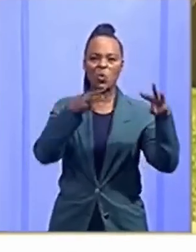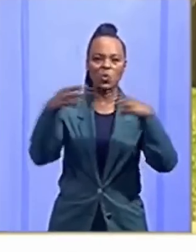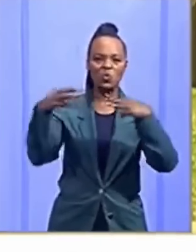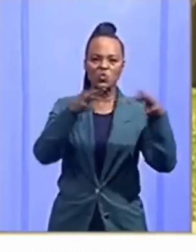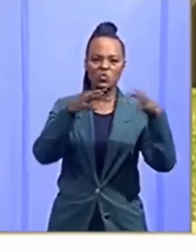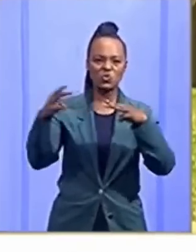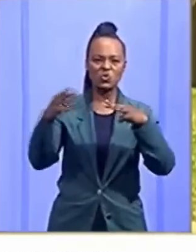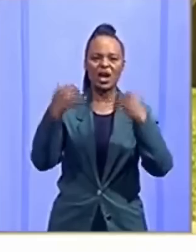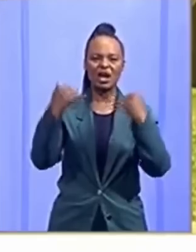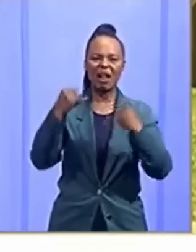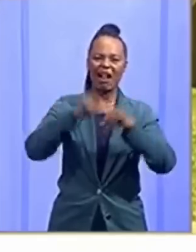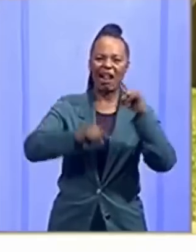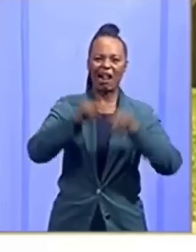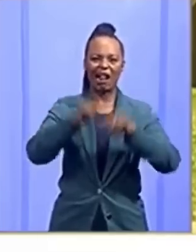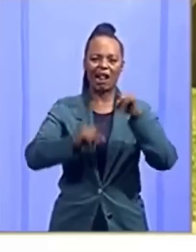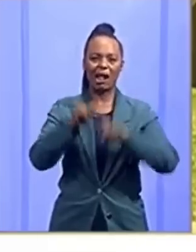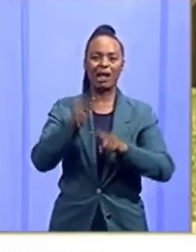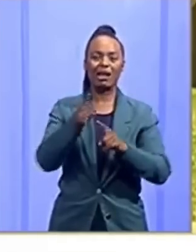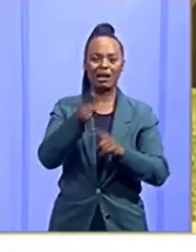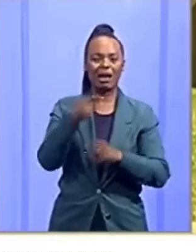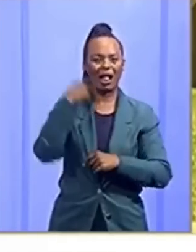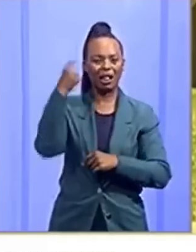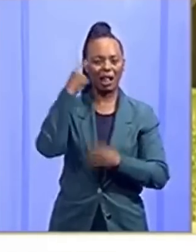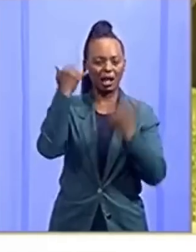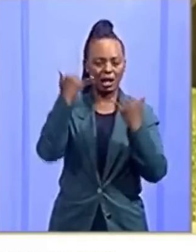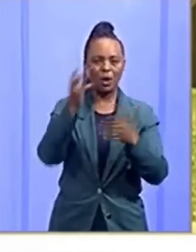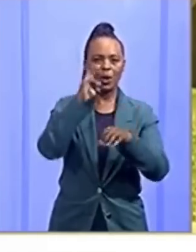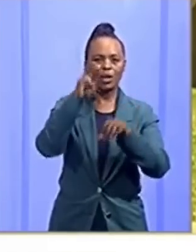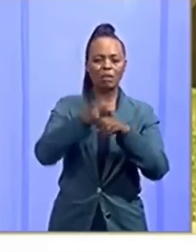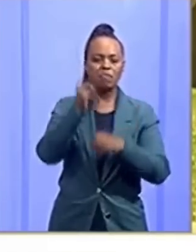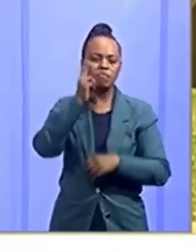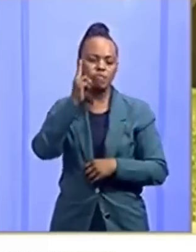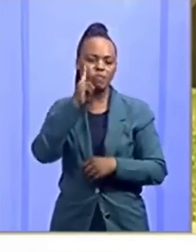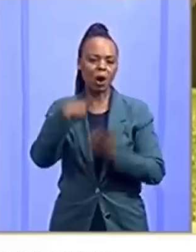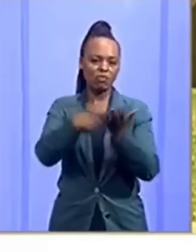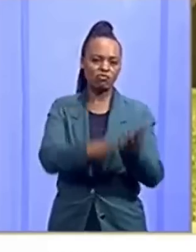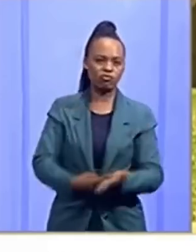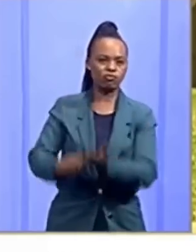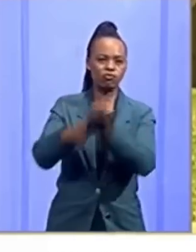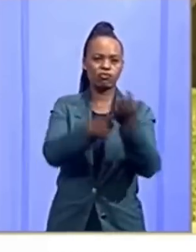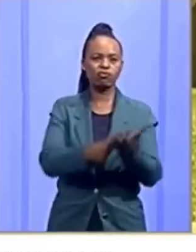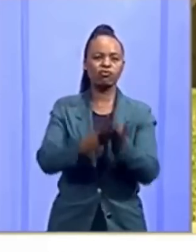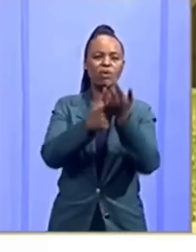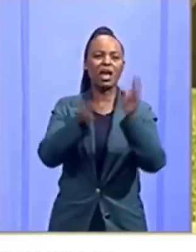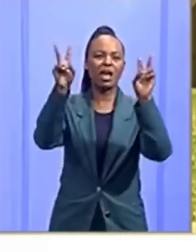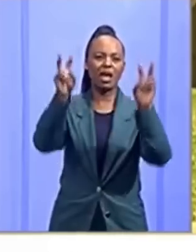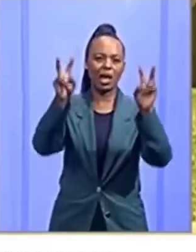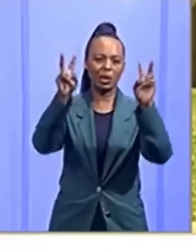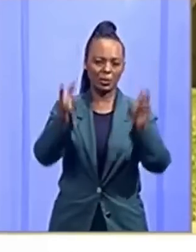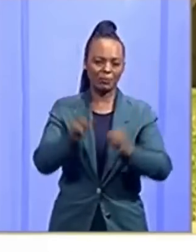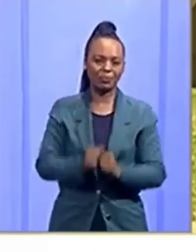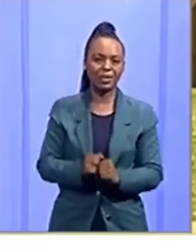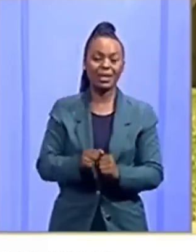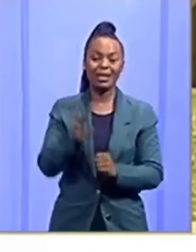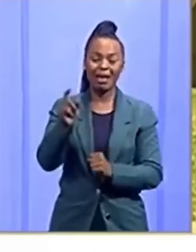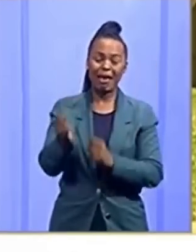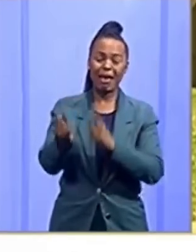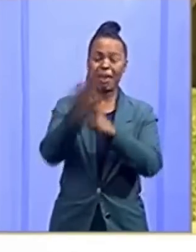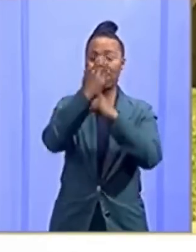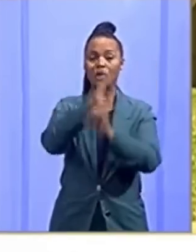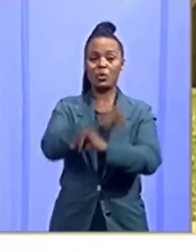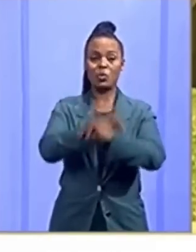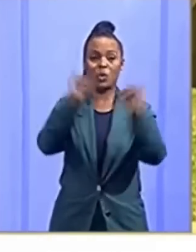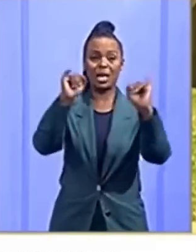le Ukraine ya ka nna ke ka rata gore re ka lebella gore nne yalo ke gore e nnile le tshwetso e sa nneng